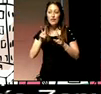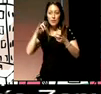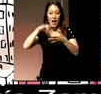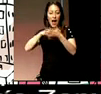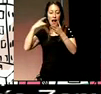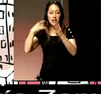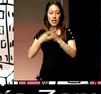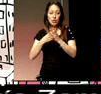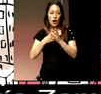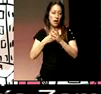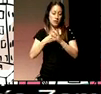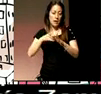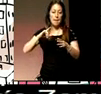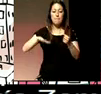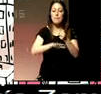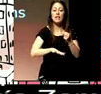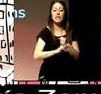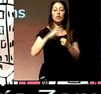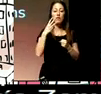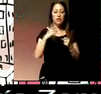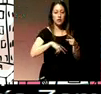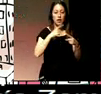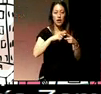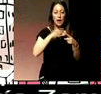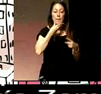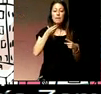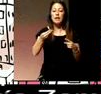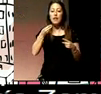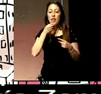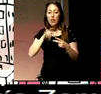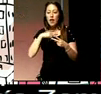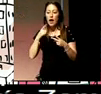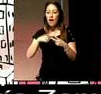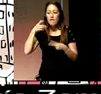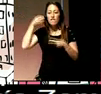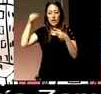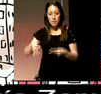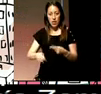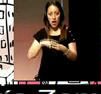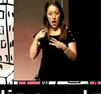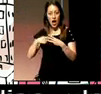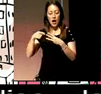on tourism. Vitruvio mentions architectures and its principles, beauty,